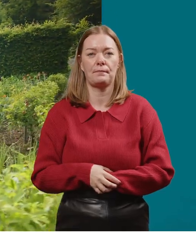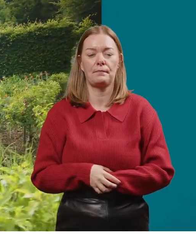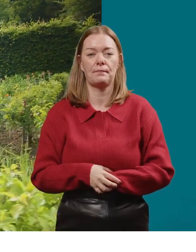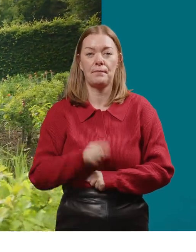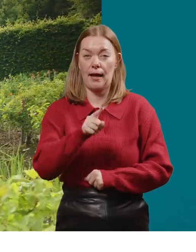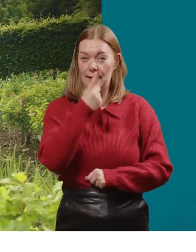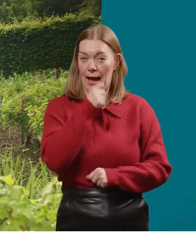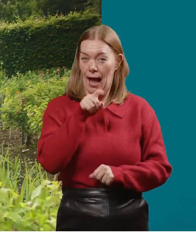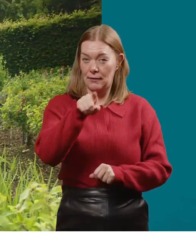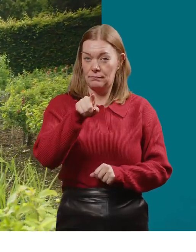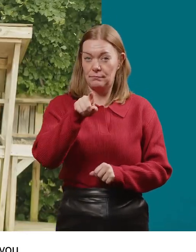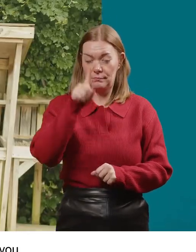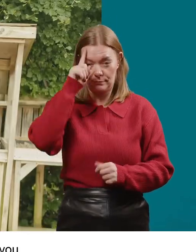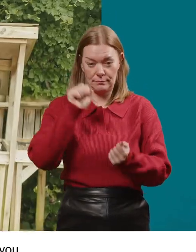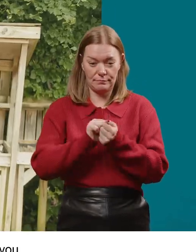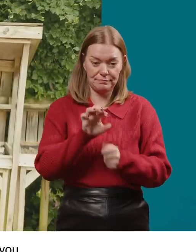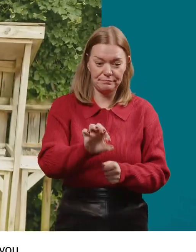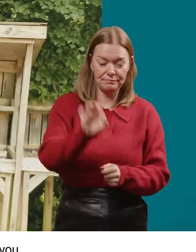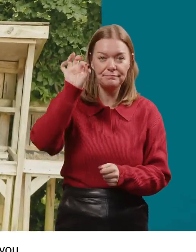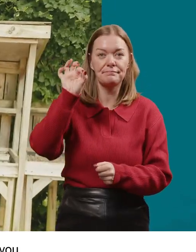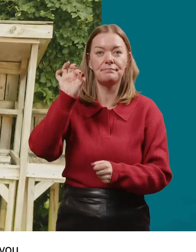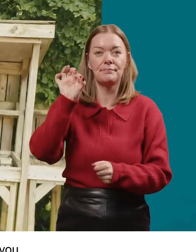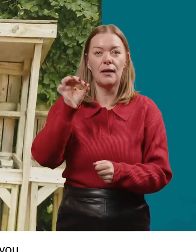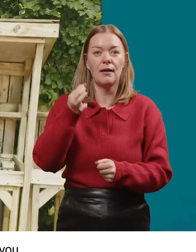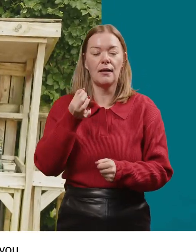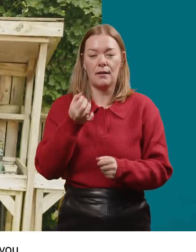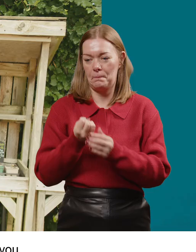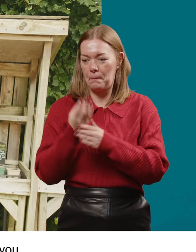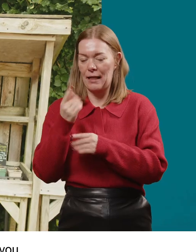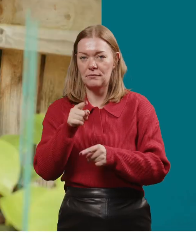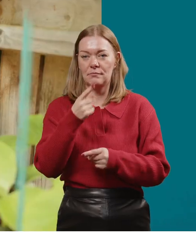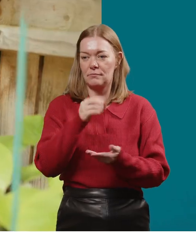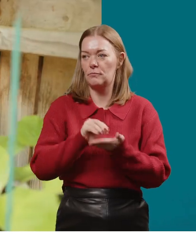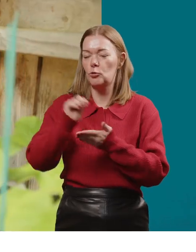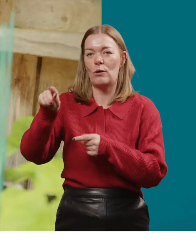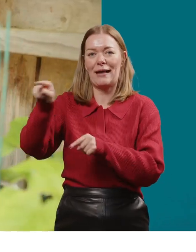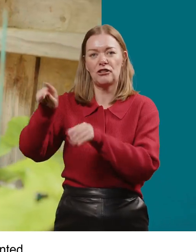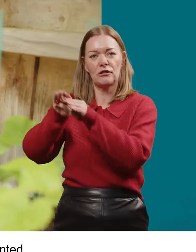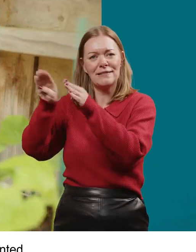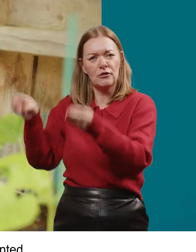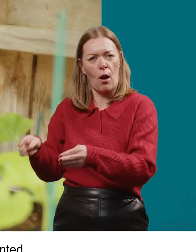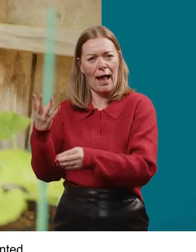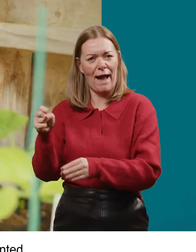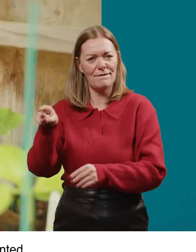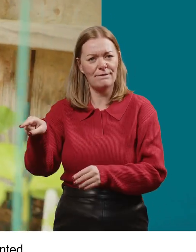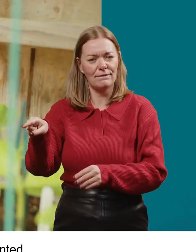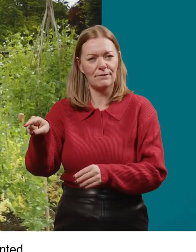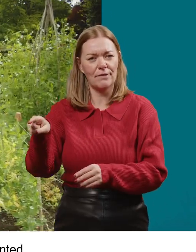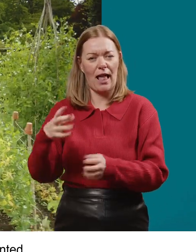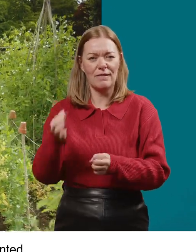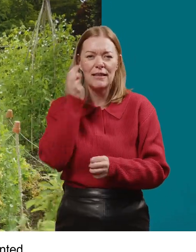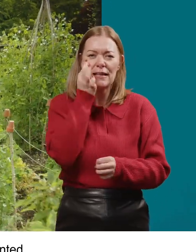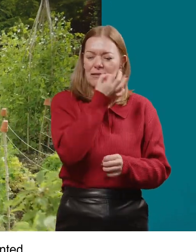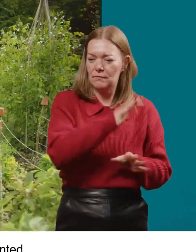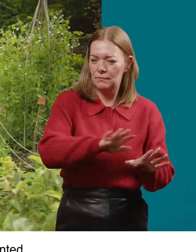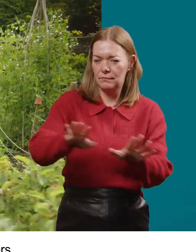You can even take a little memento of Sizergh home with you from the garden plant donation stall. The garden here is planted with a